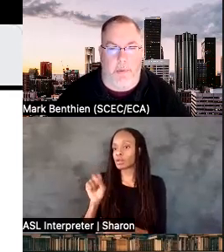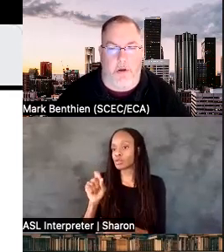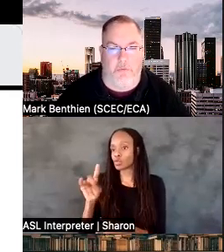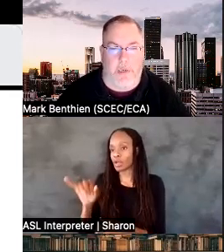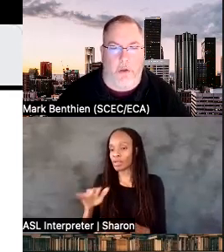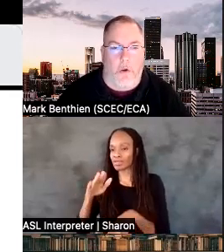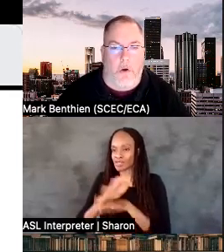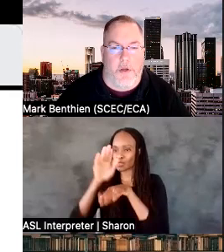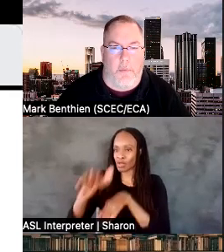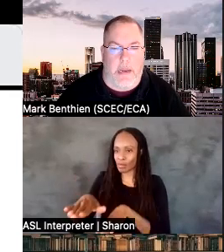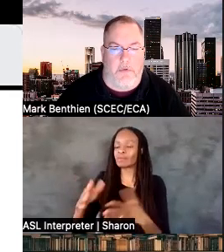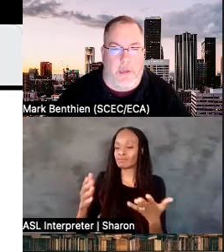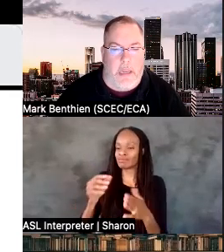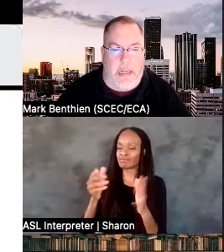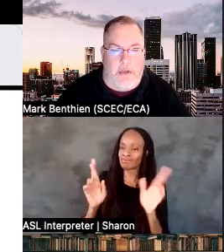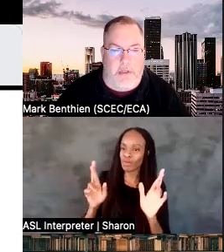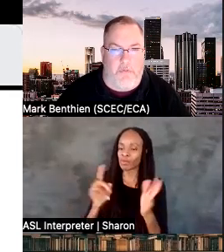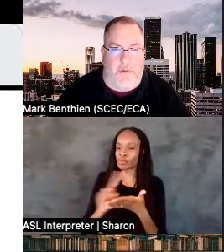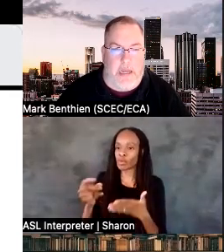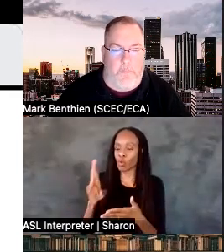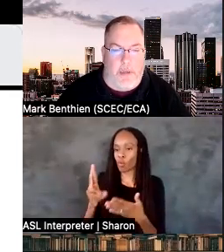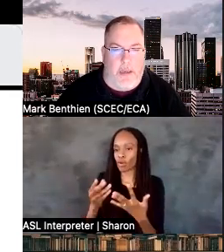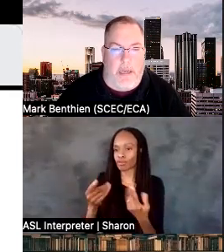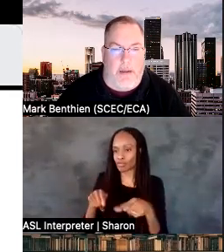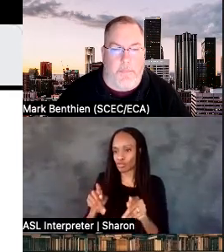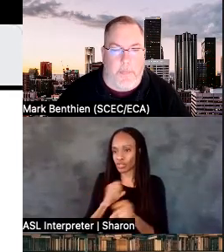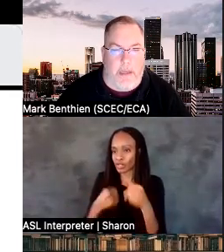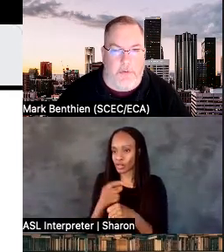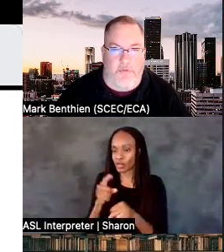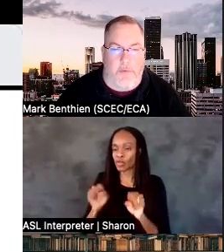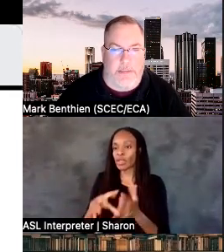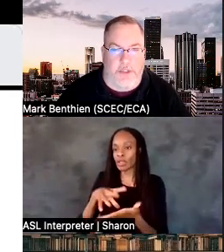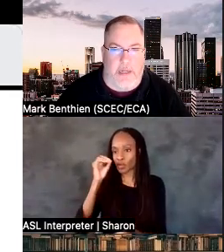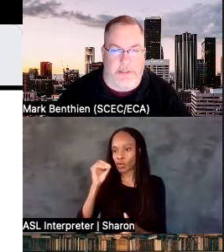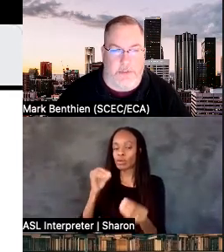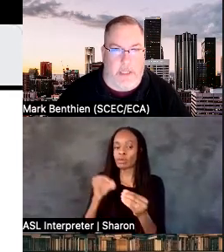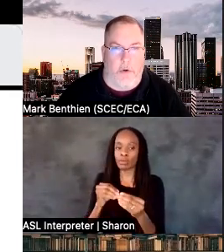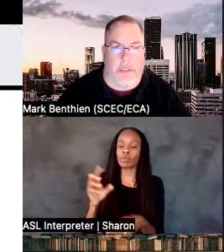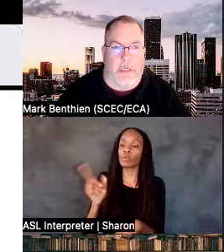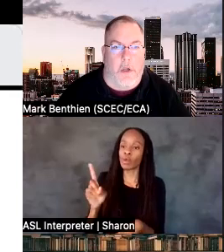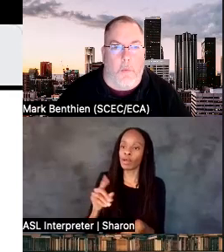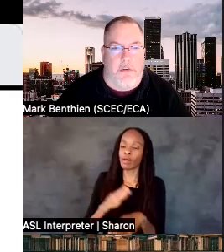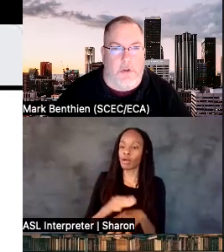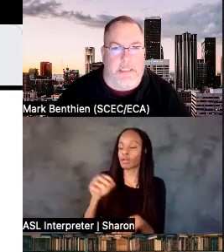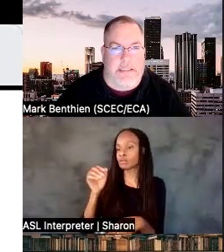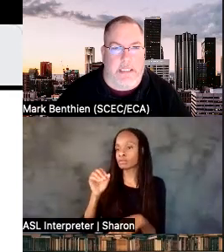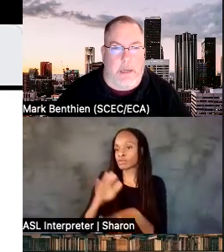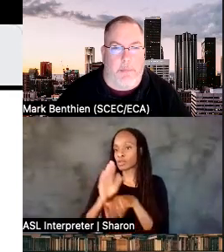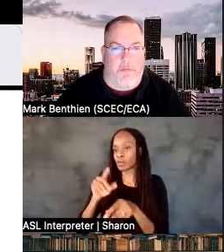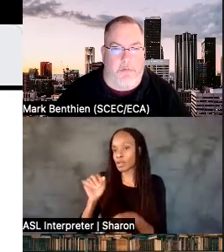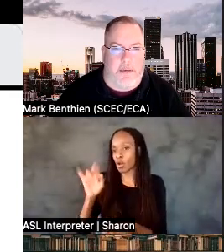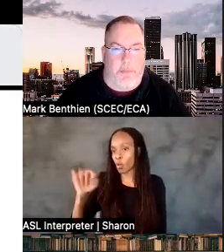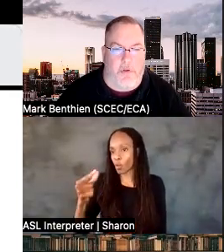Tsunami Preparedness Week or year round, and you can find out and do so at tsunamizone.org. We do list